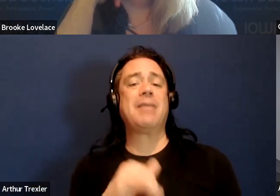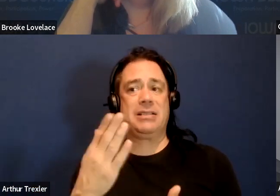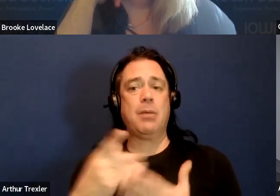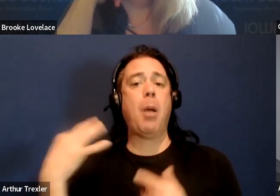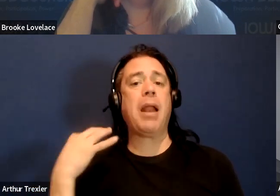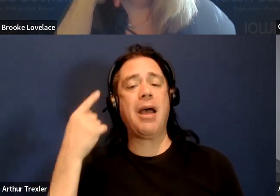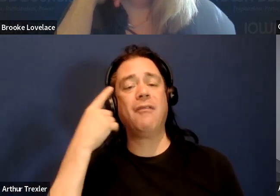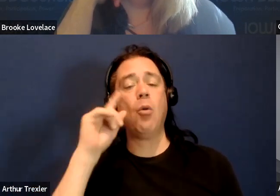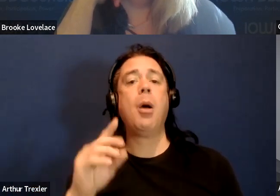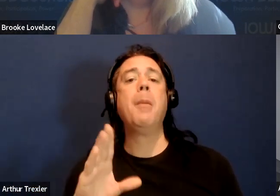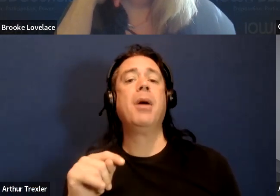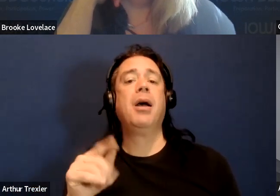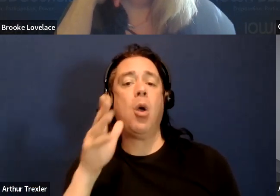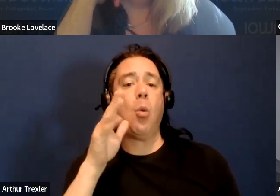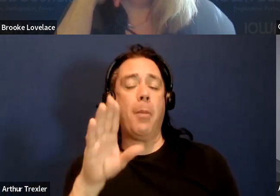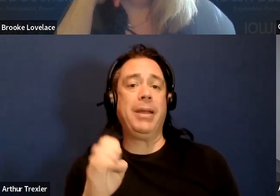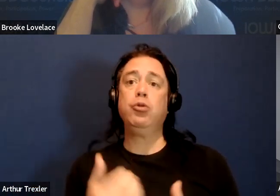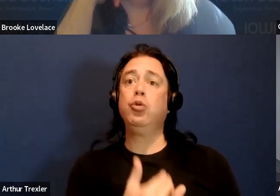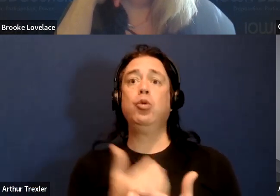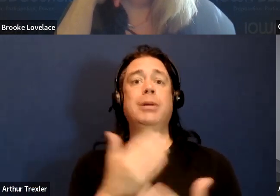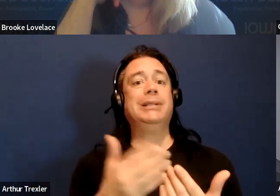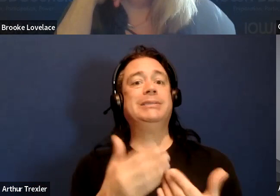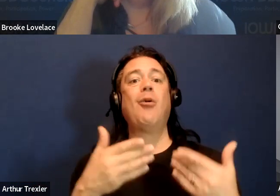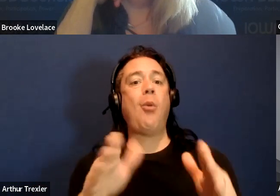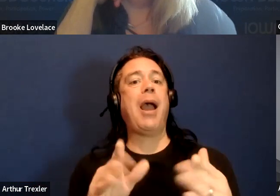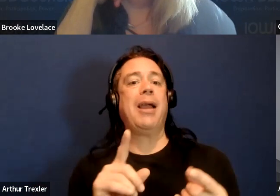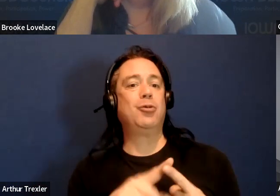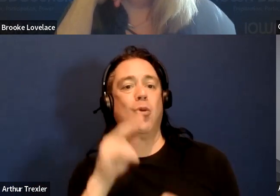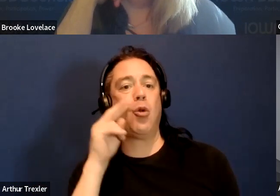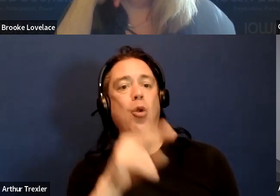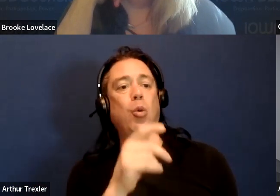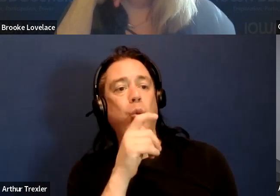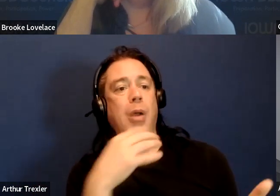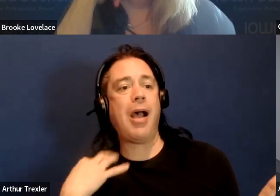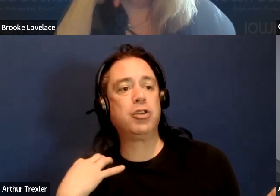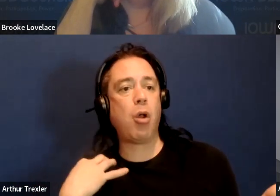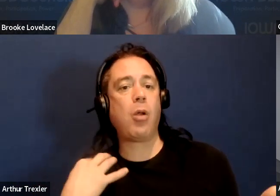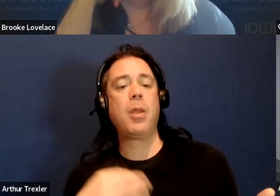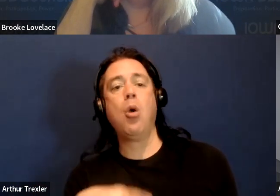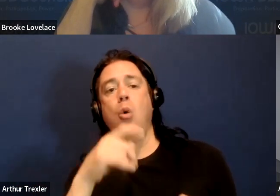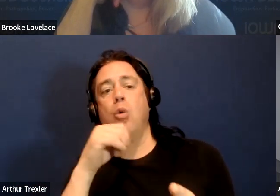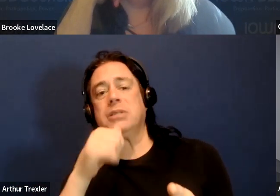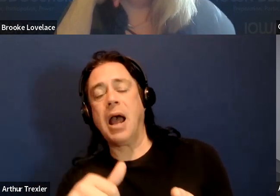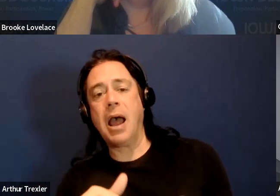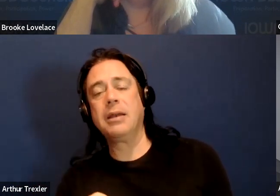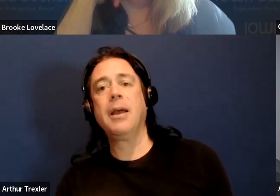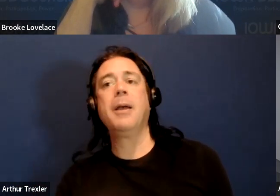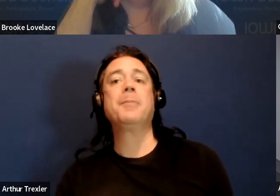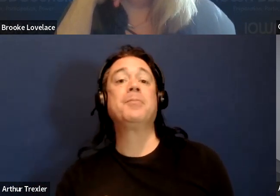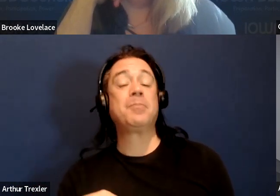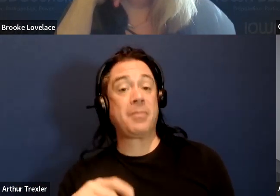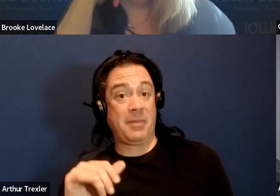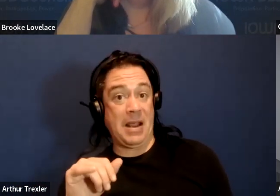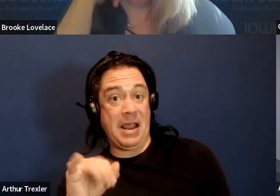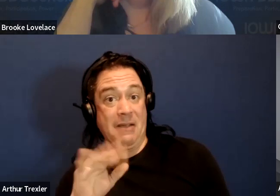for. And it's going to be a, you know, new, easy way to look at who's eligible and who's not. And, you know, if that's the